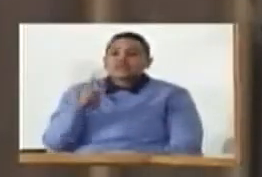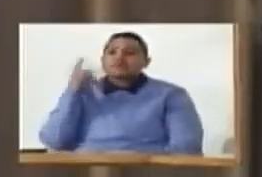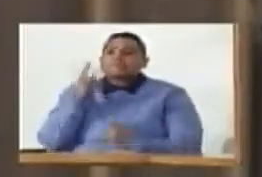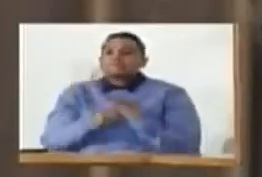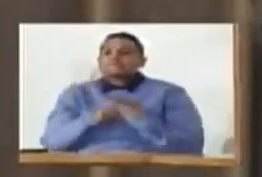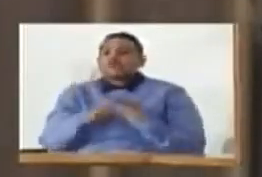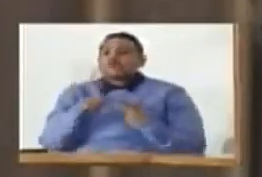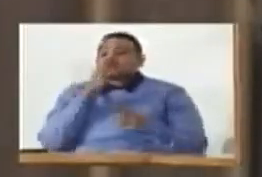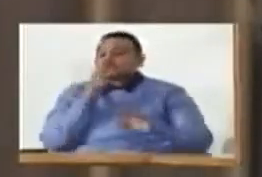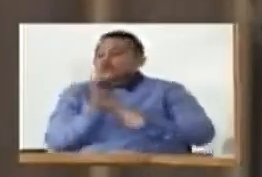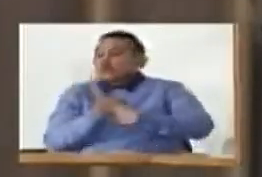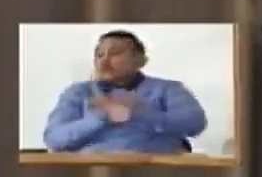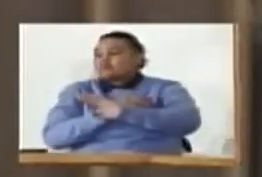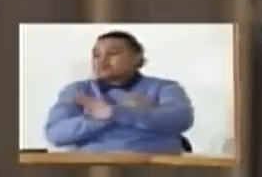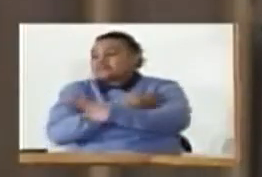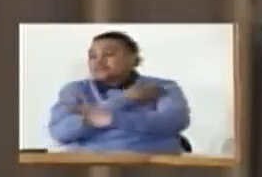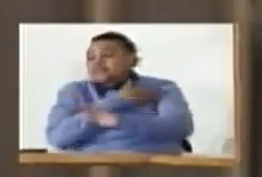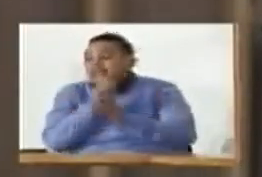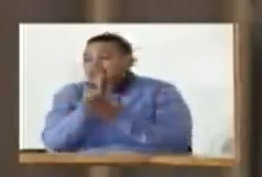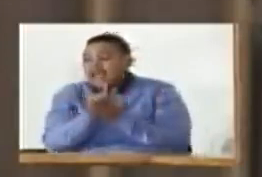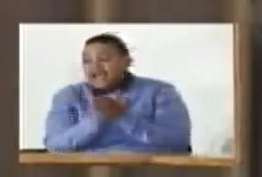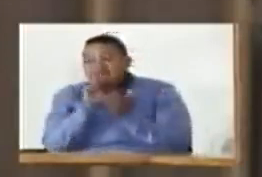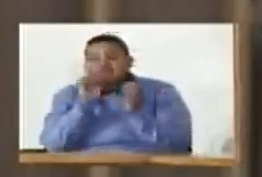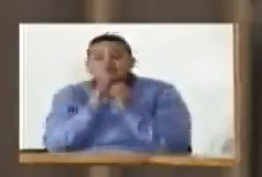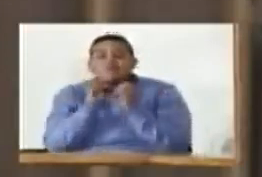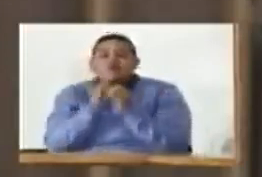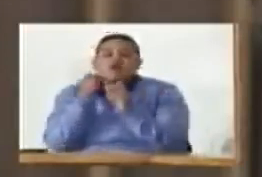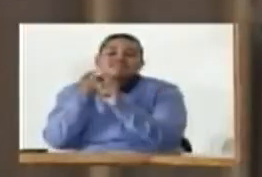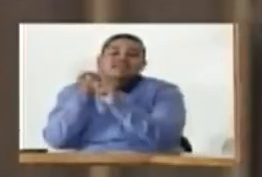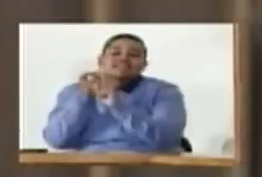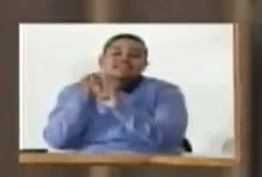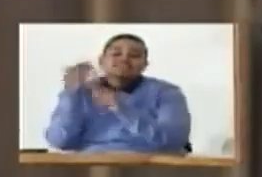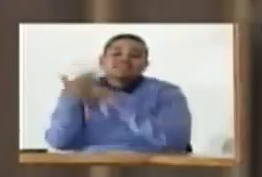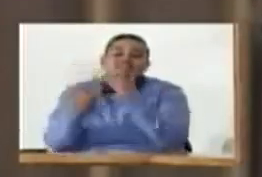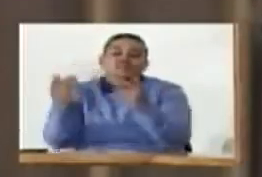well as to update the Act for greater effectiveness.